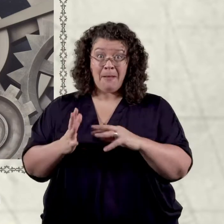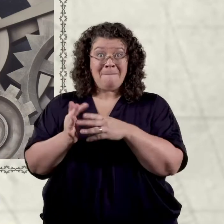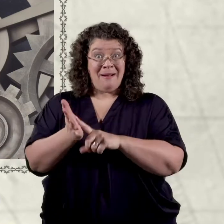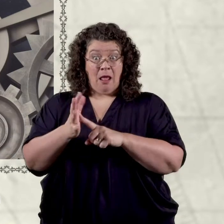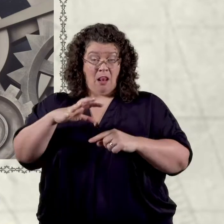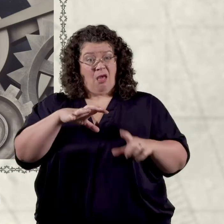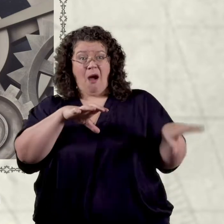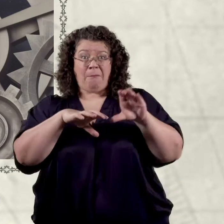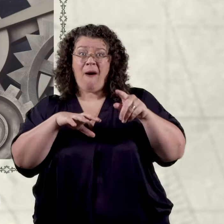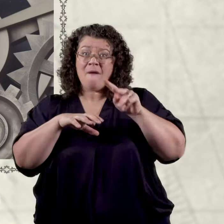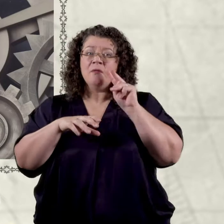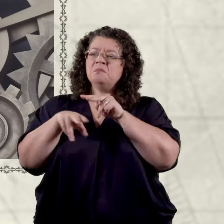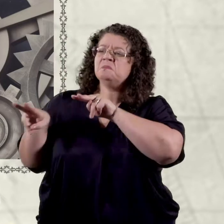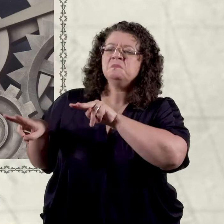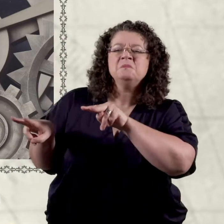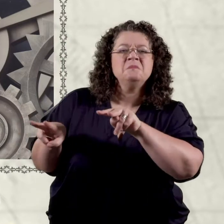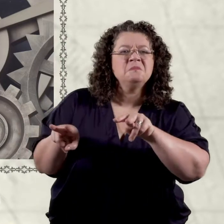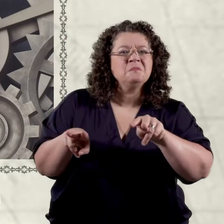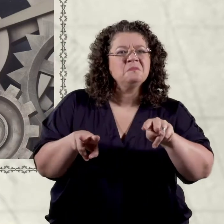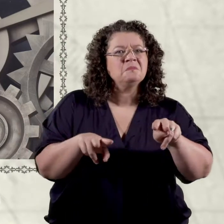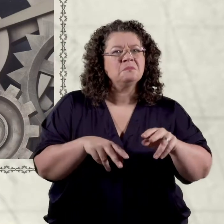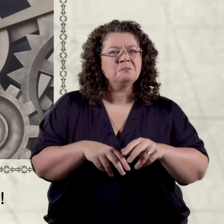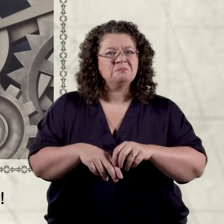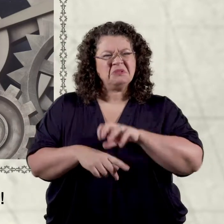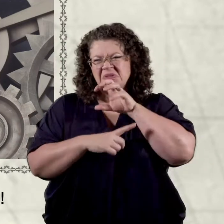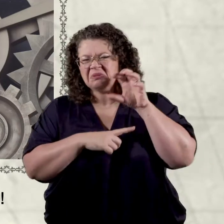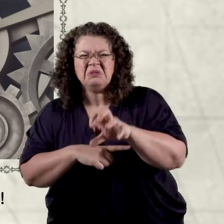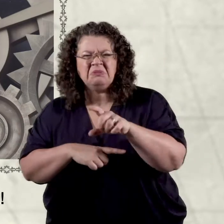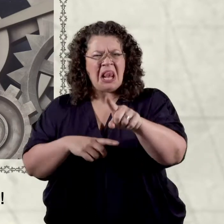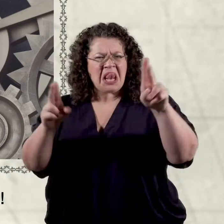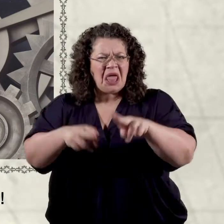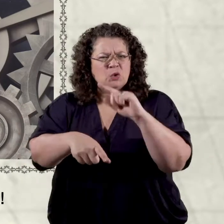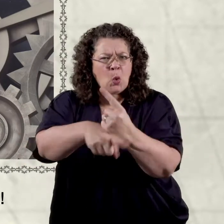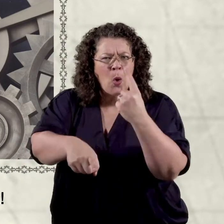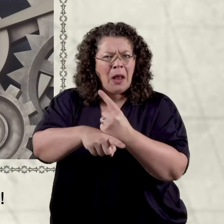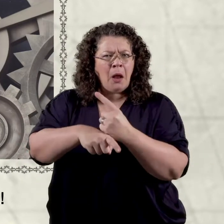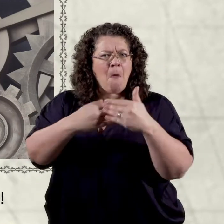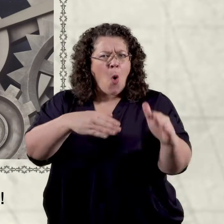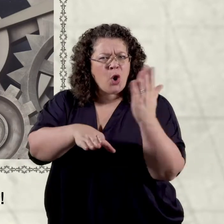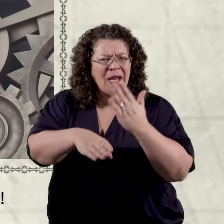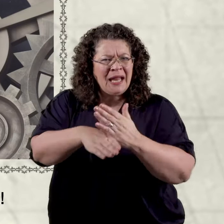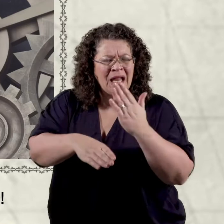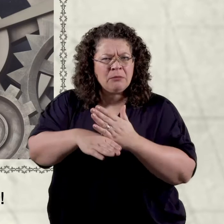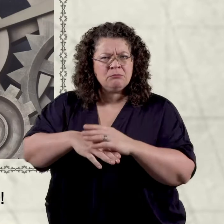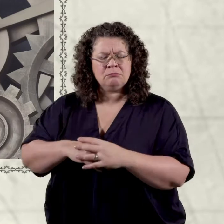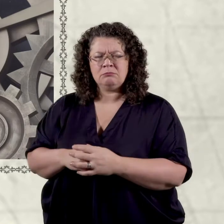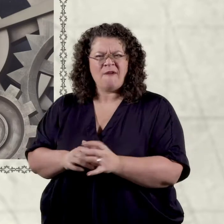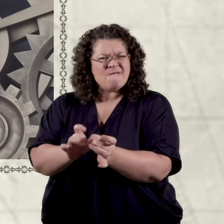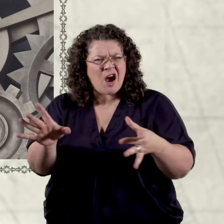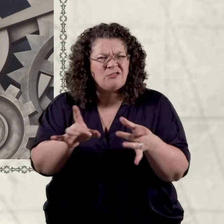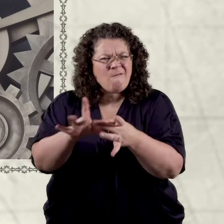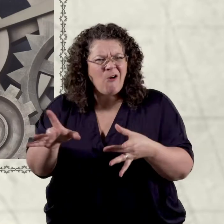lived above them, and they could look down on them. "You, less talking, more working.